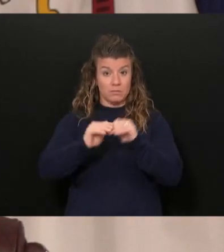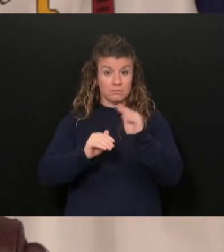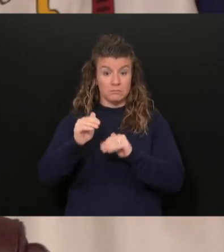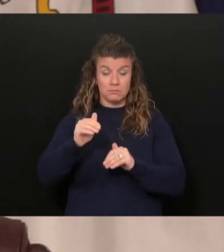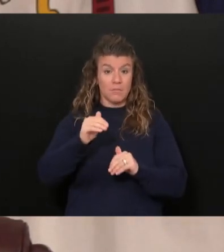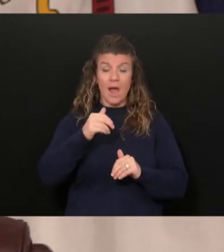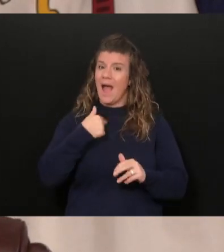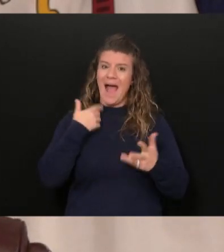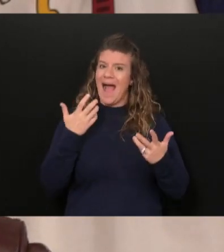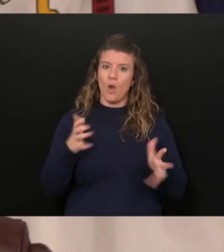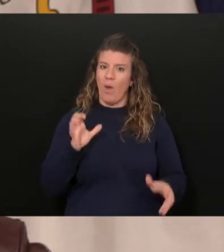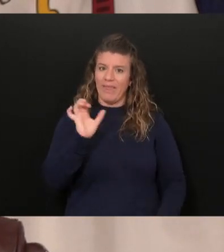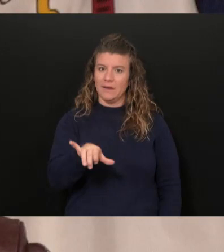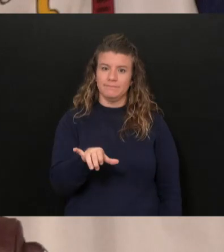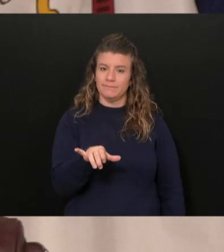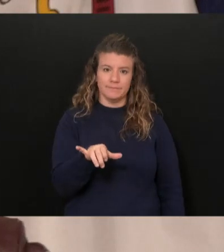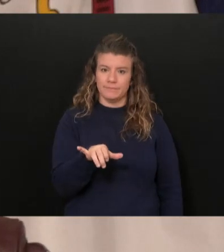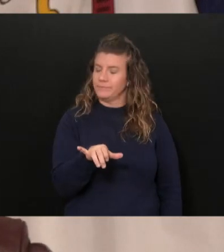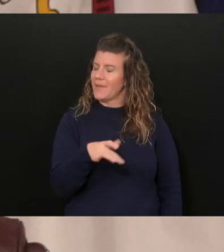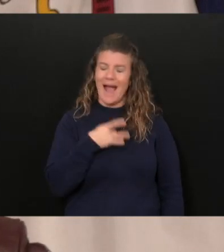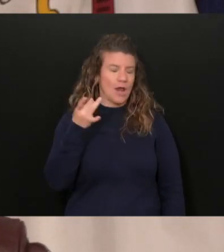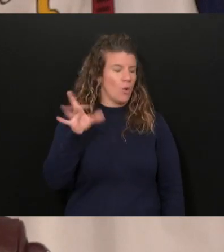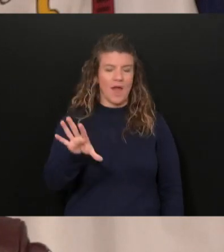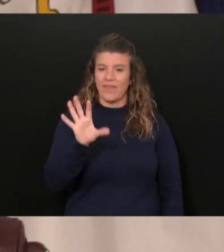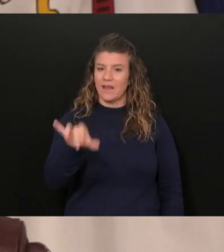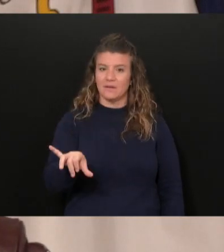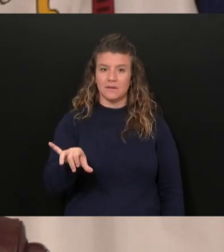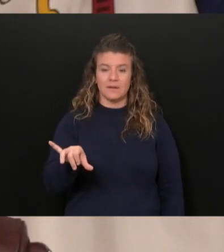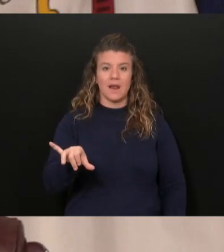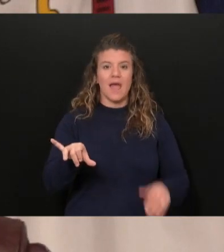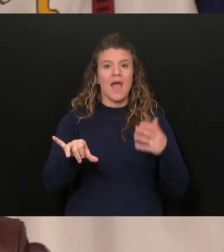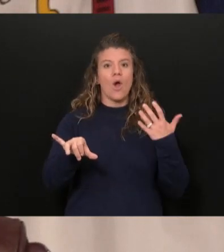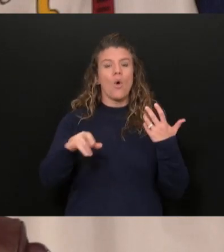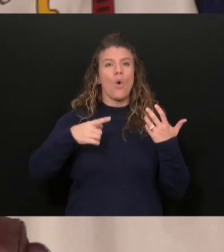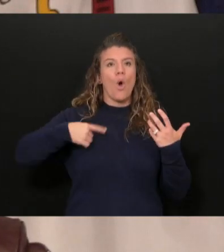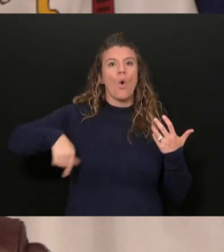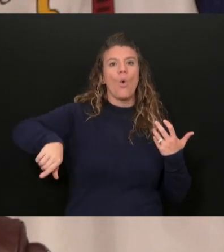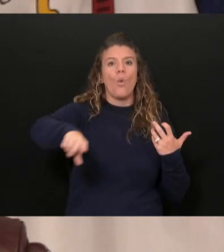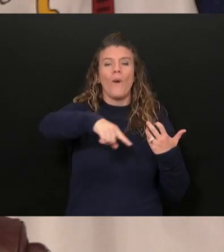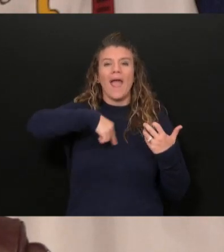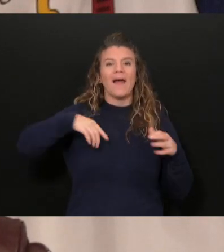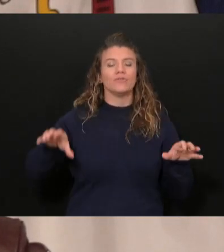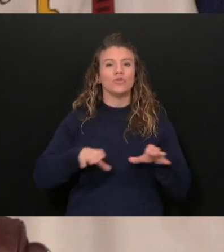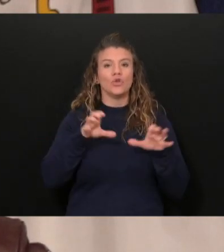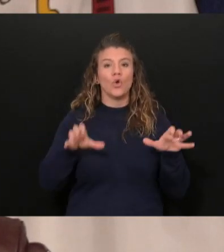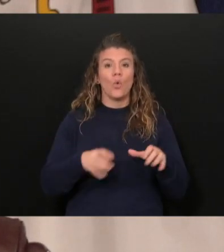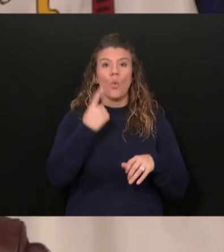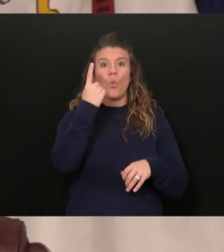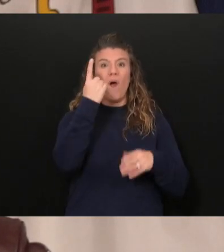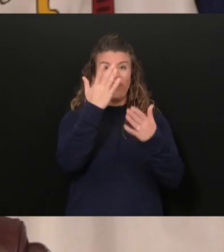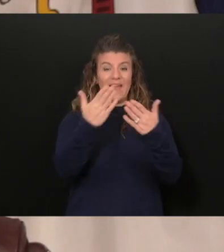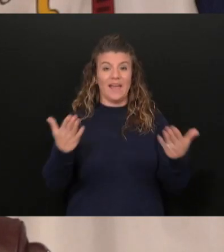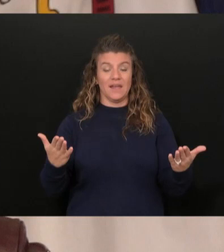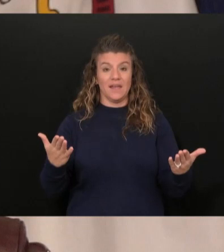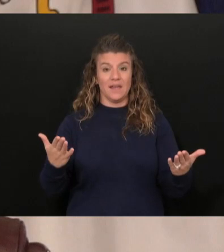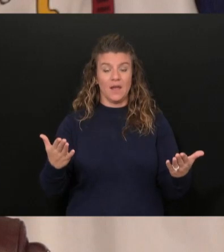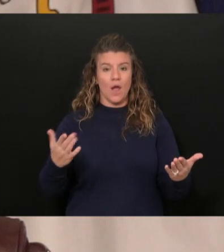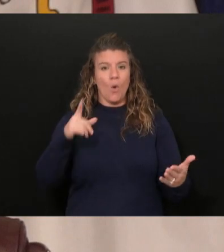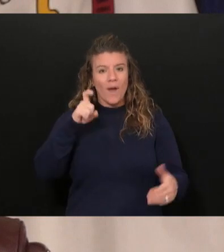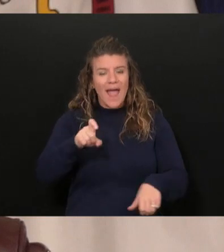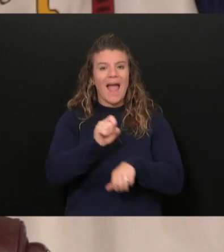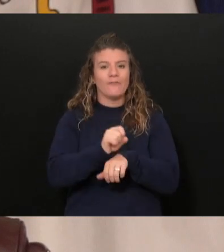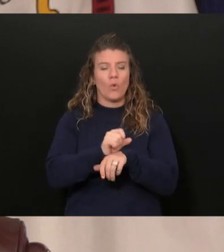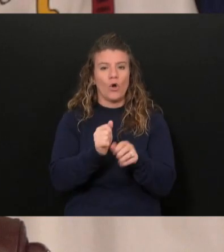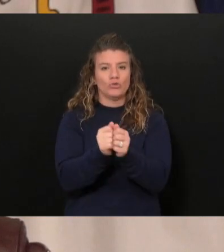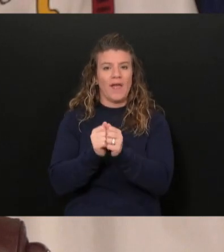then I don't like it. I want all of us to do one thing, and that is just this. I want us to pull a rope together. Now,